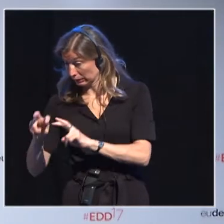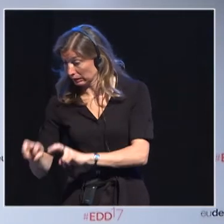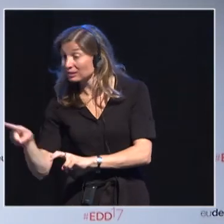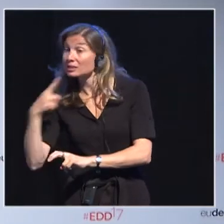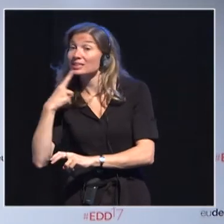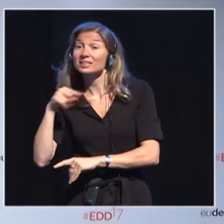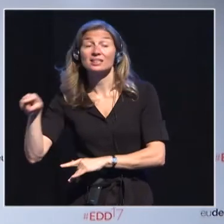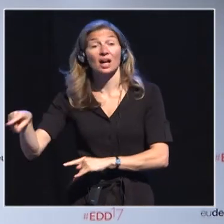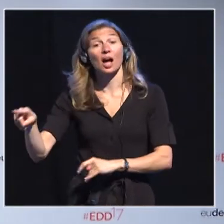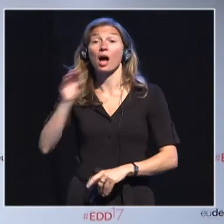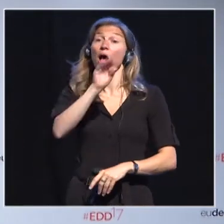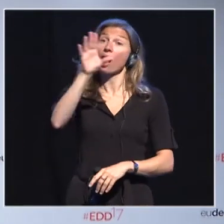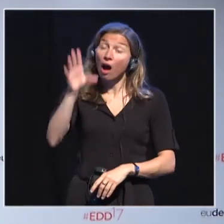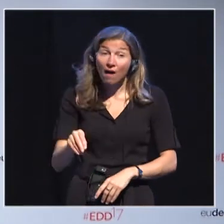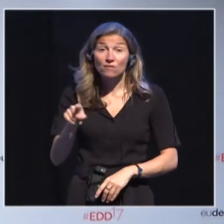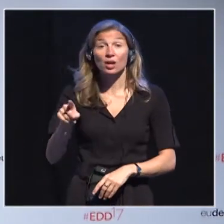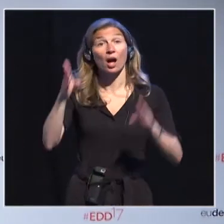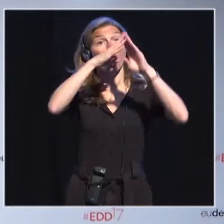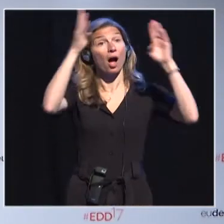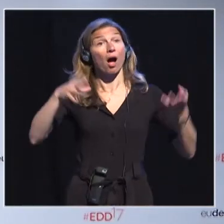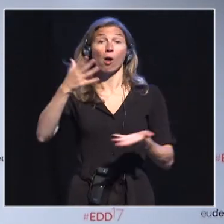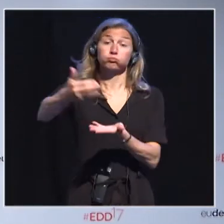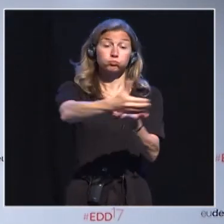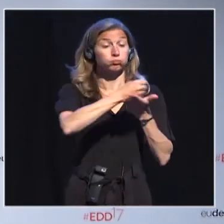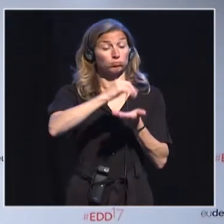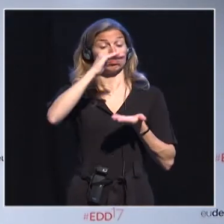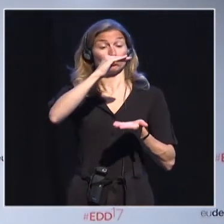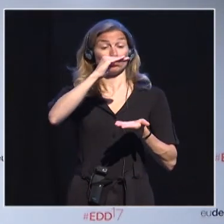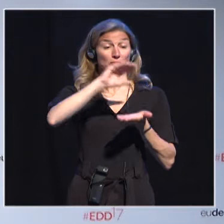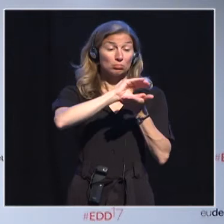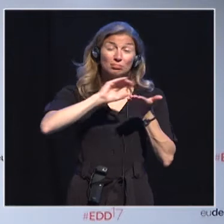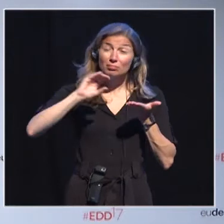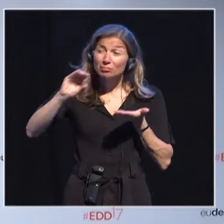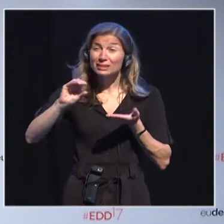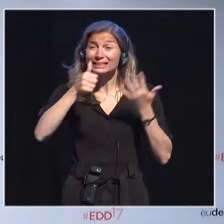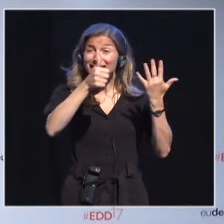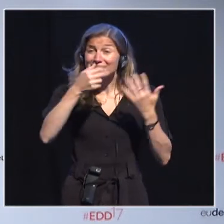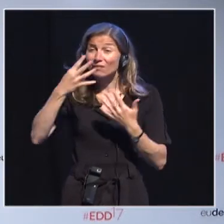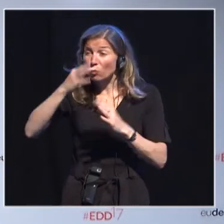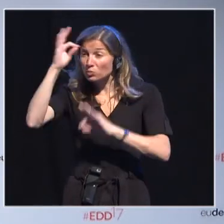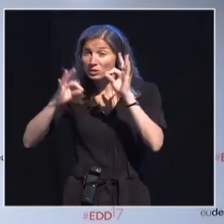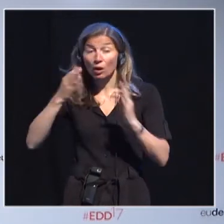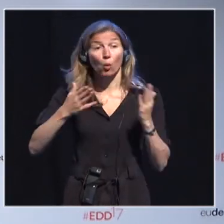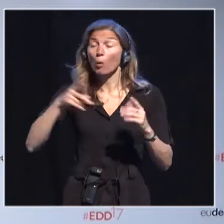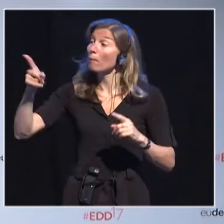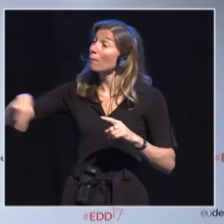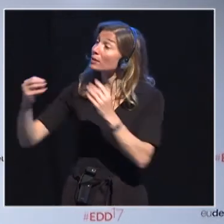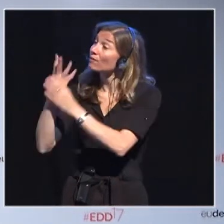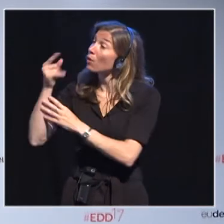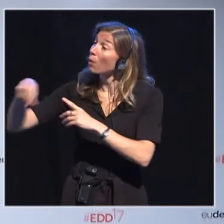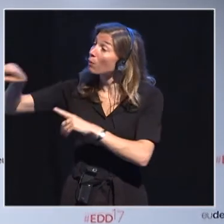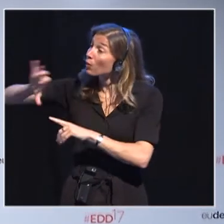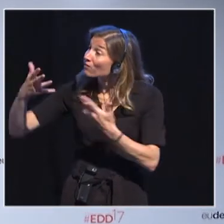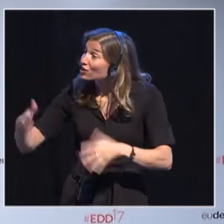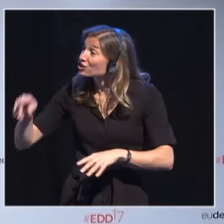the average household income in Africa. That's compared to 1.7% of the average household income in developed